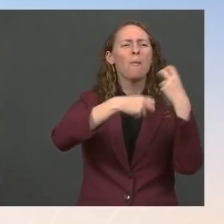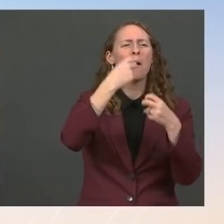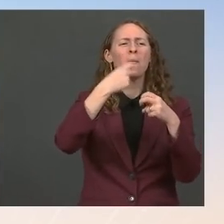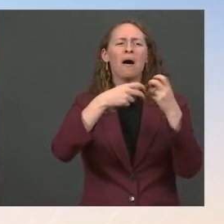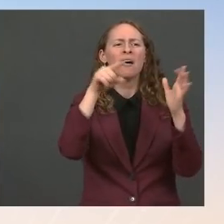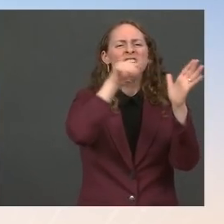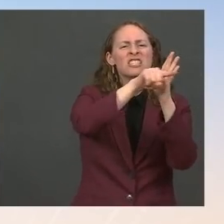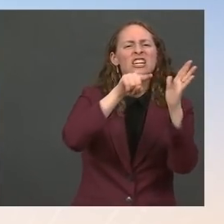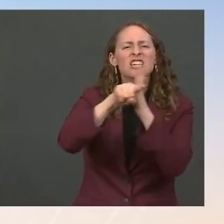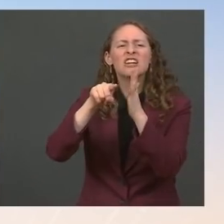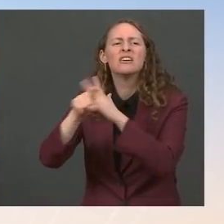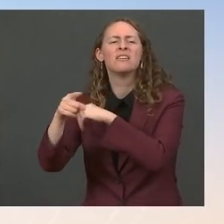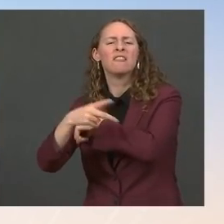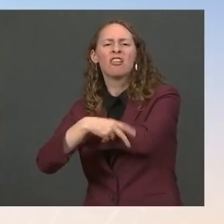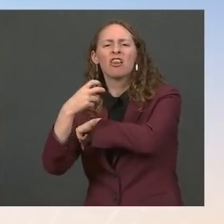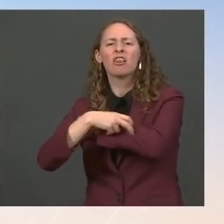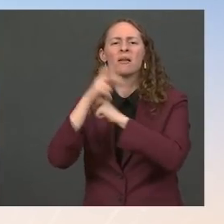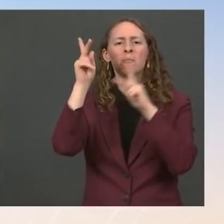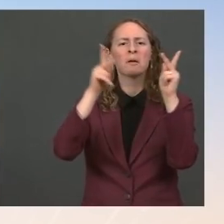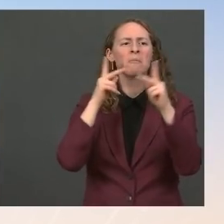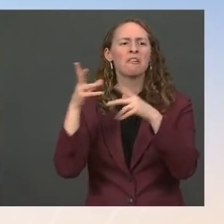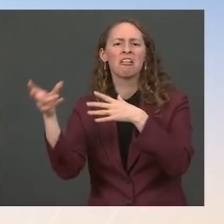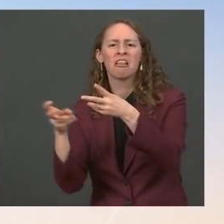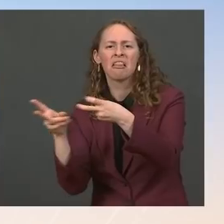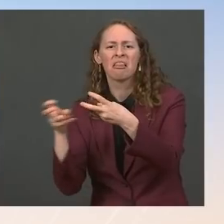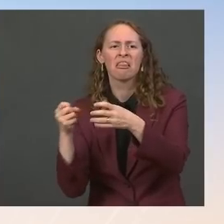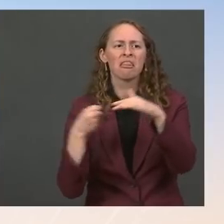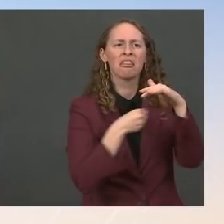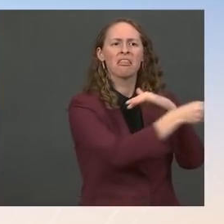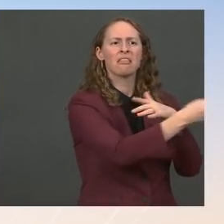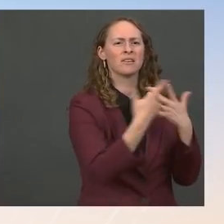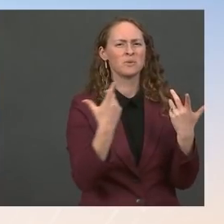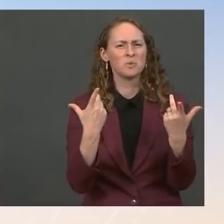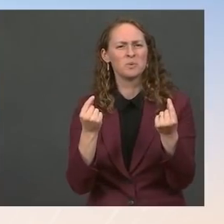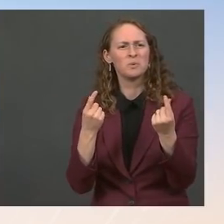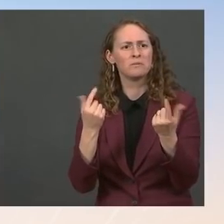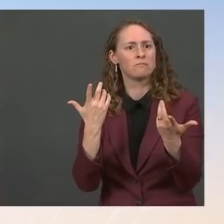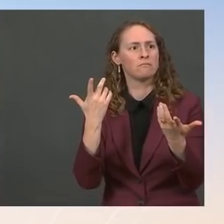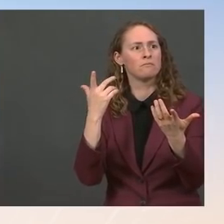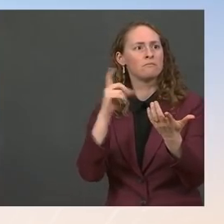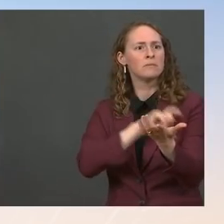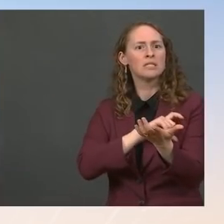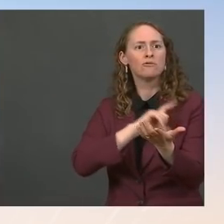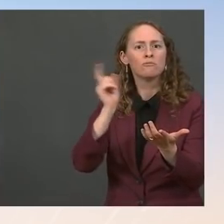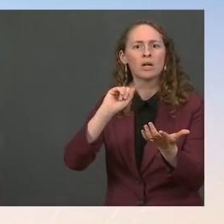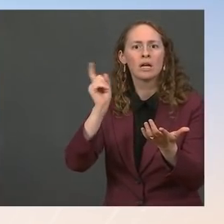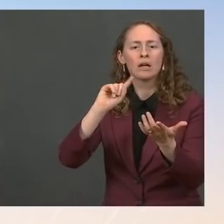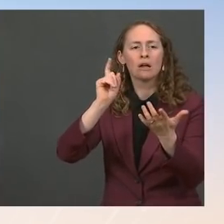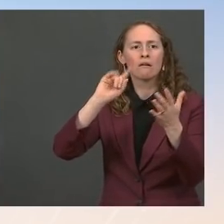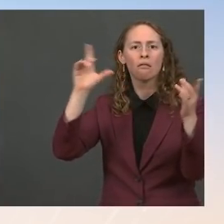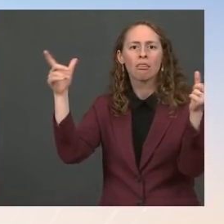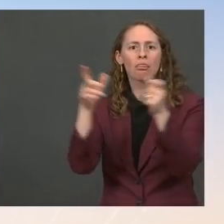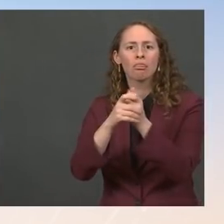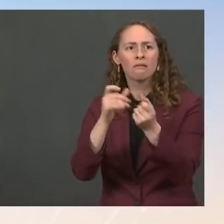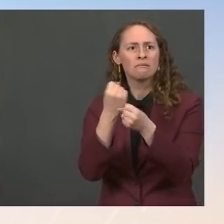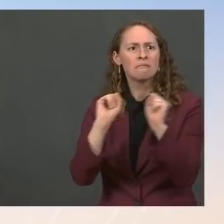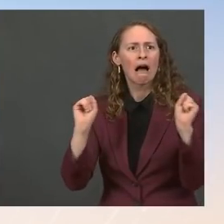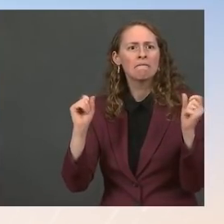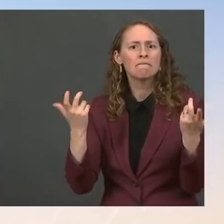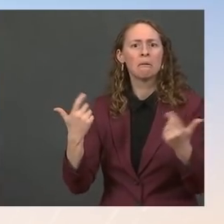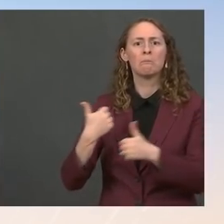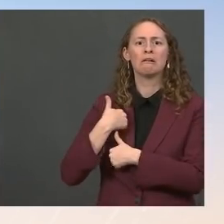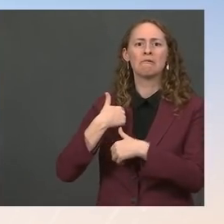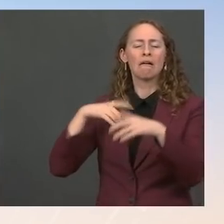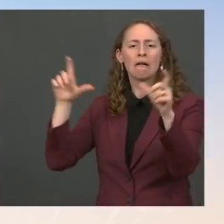robberies, kidnappings, is there any concern that if police forces shrink, or if the size of the ready military force